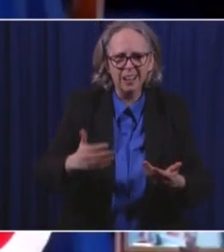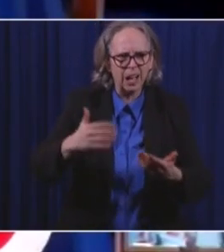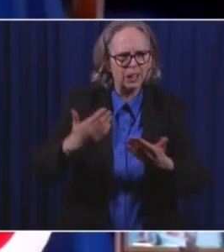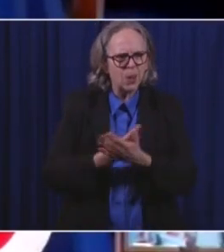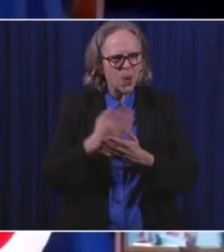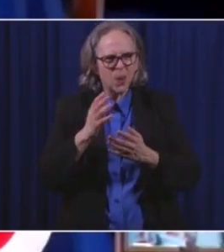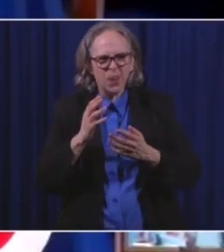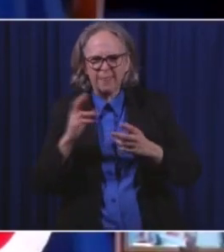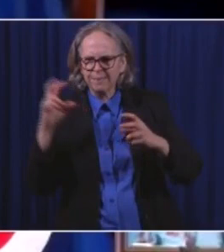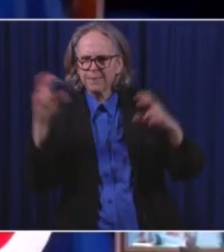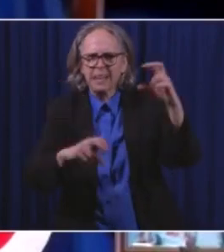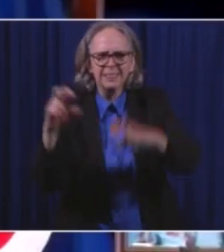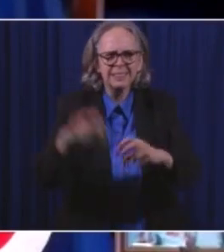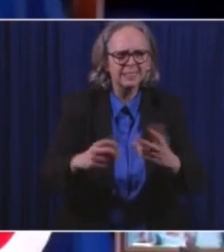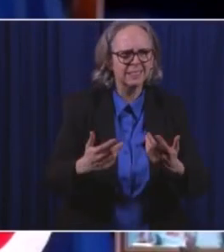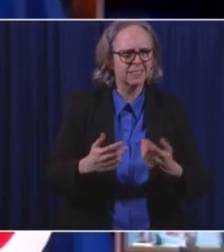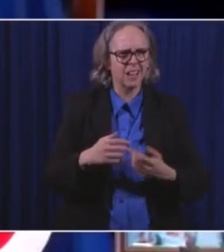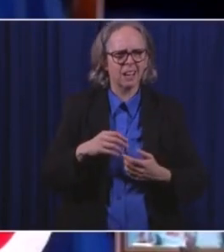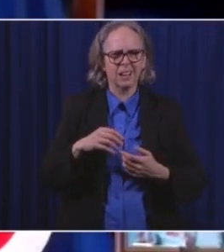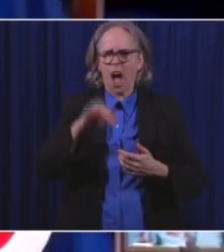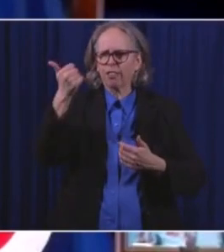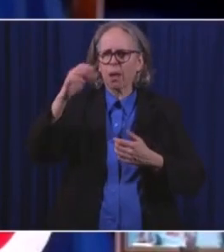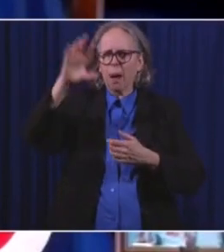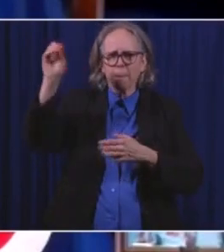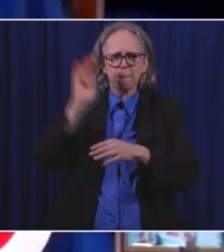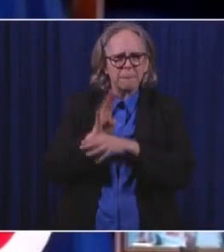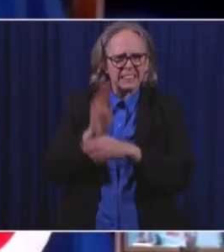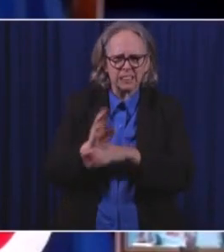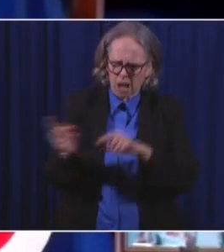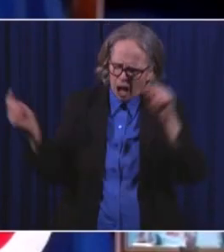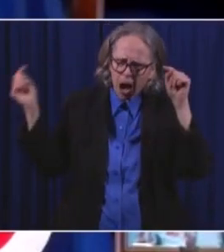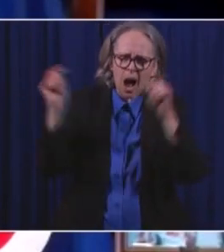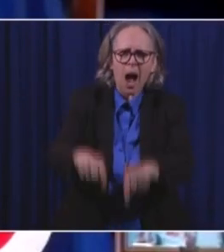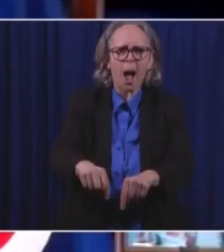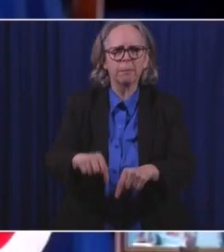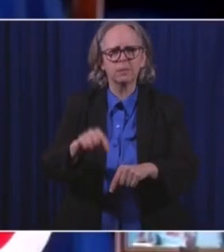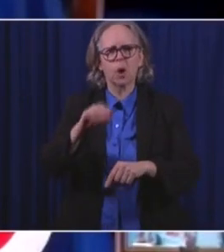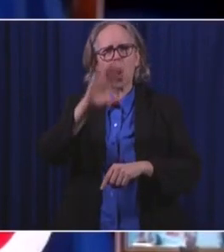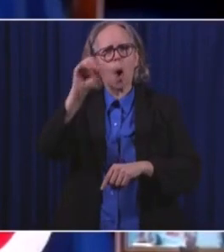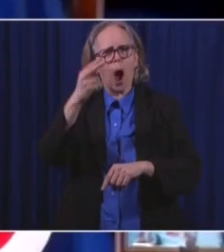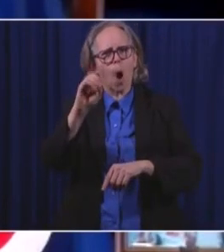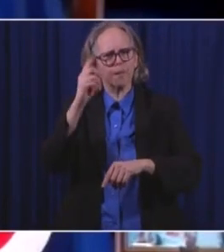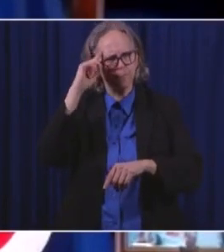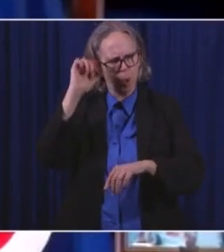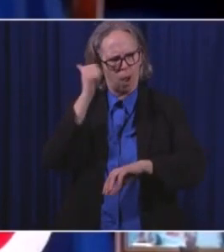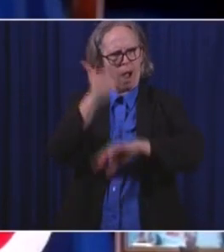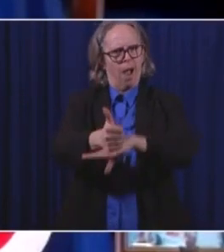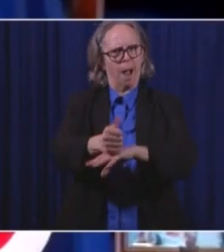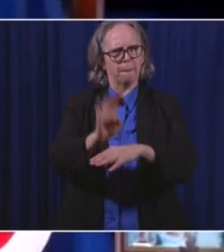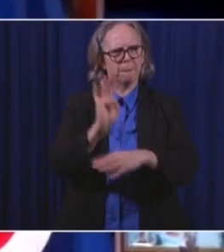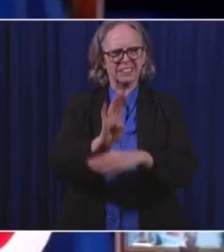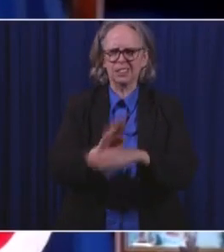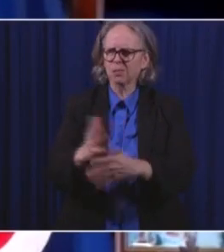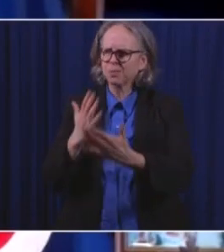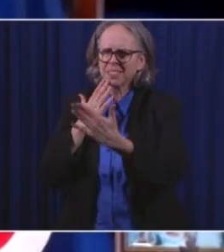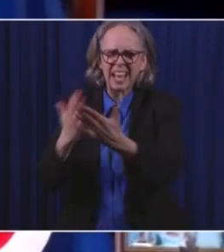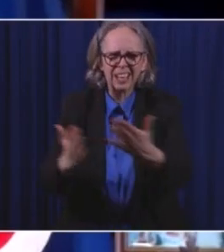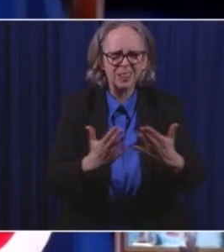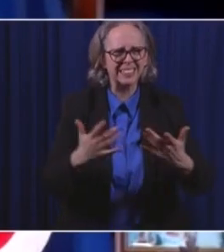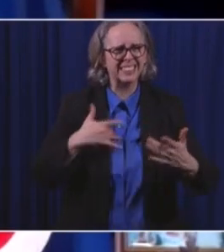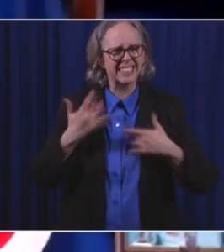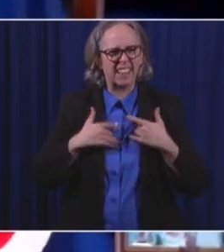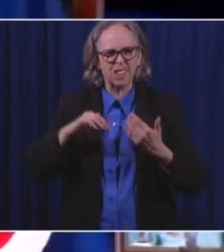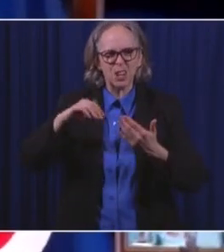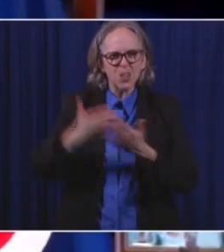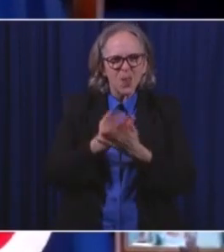are outside of Ohio, who are bringing their investments to Ohio to start brand new innovations, brand new companies,